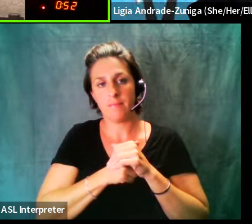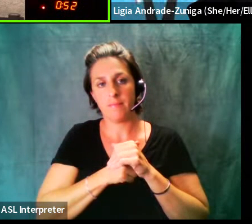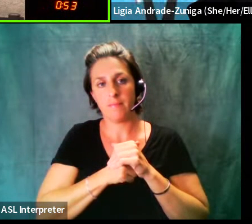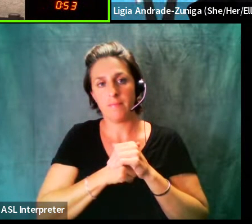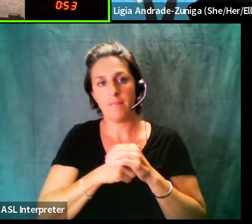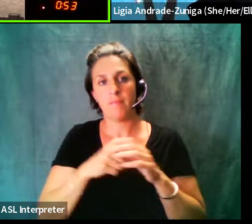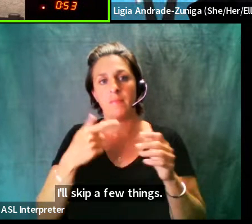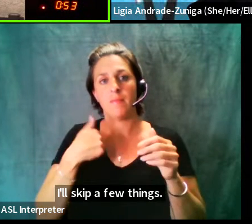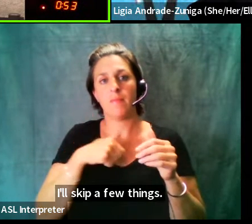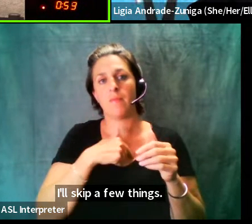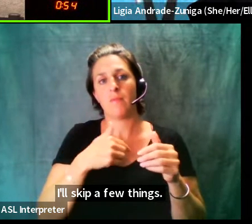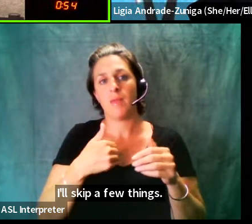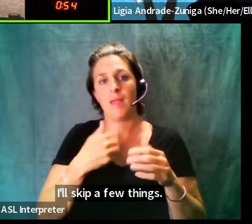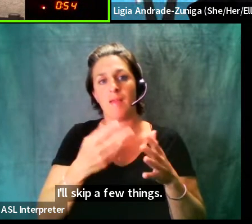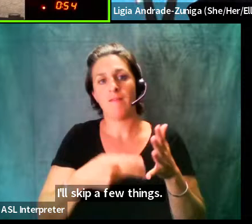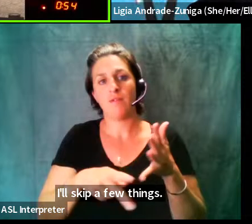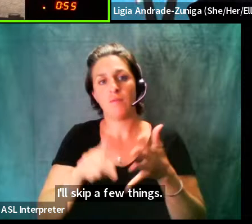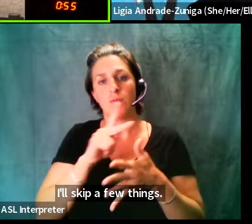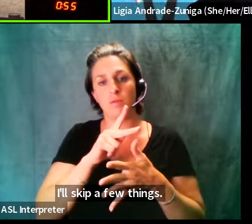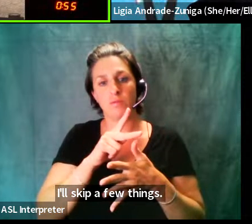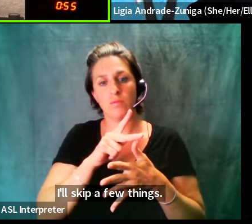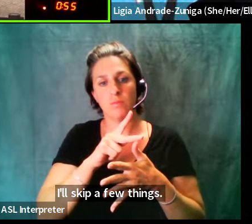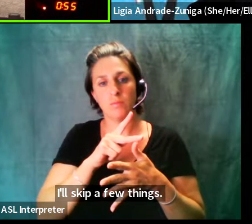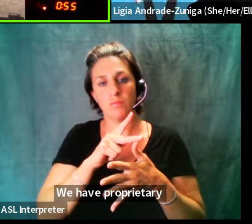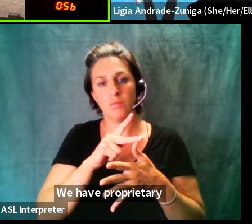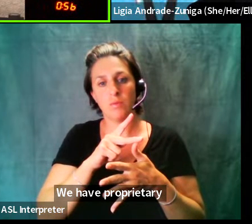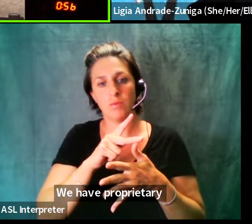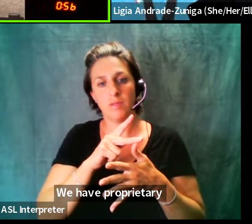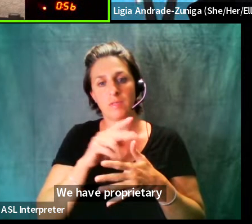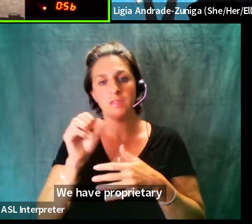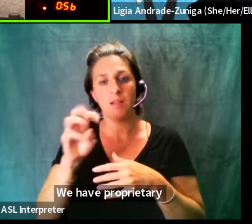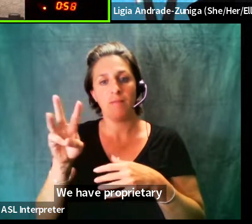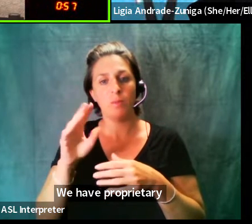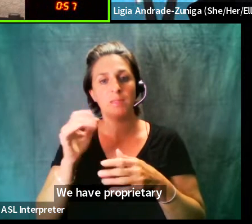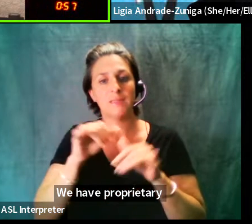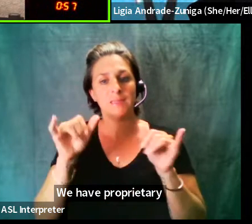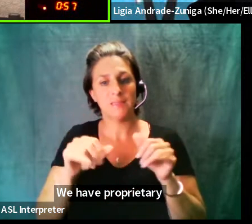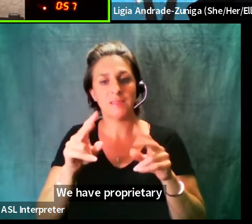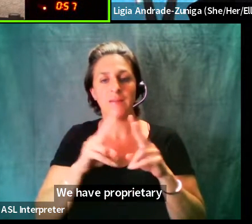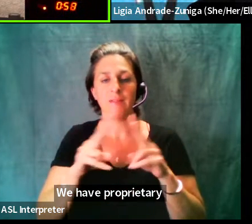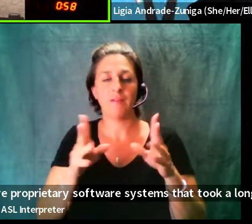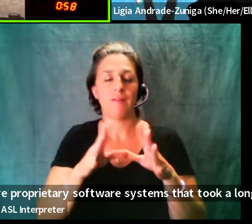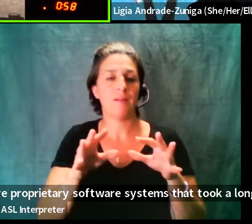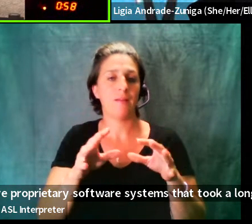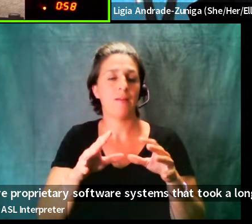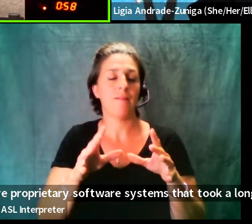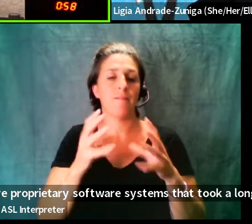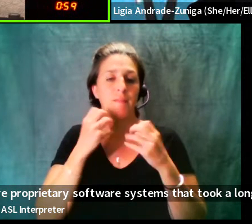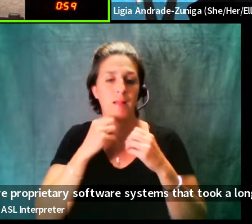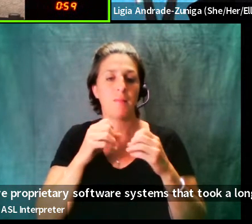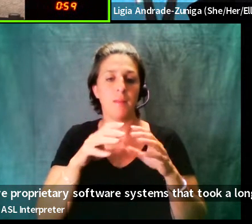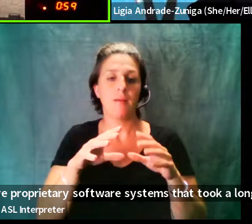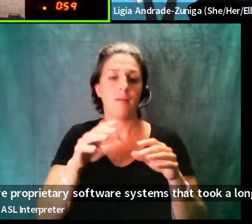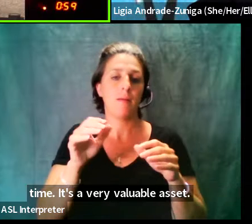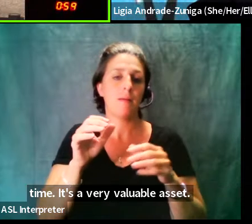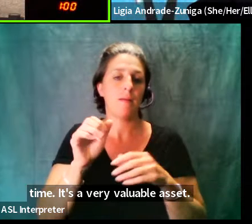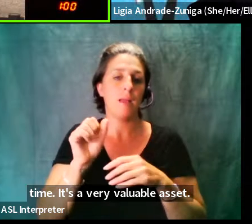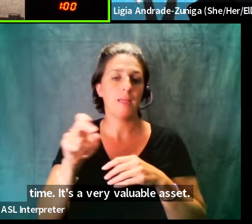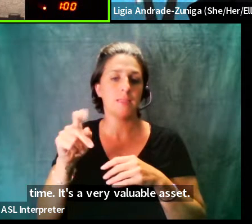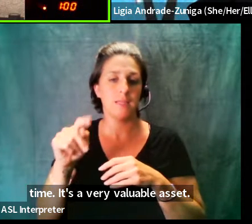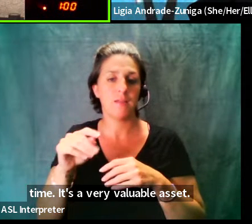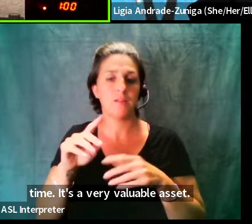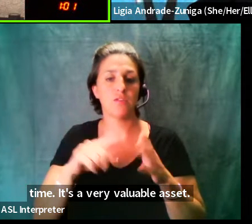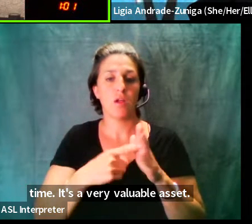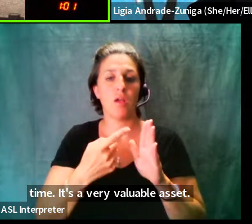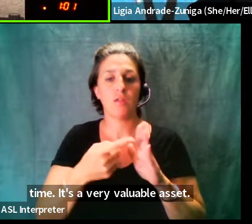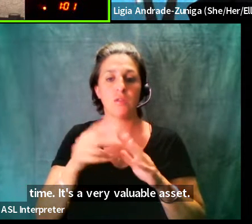We have proprietary software systems that took a long time. It's a very valuable asset. Starting in 2000, our 401k